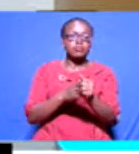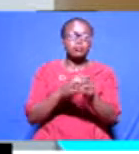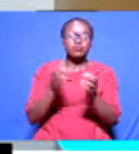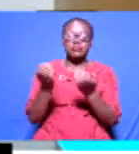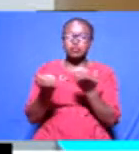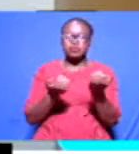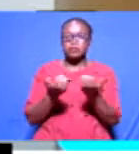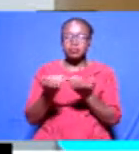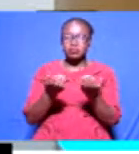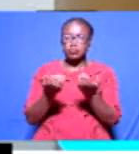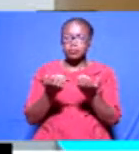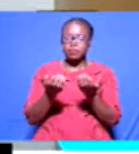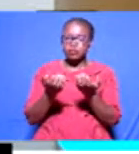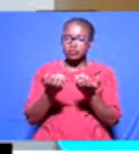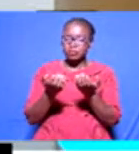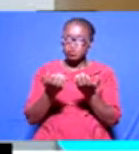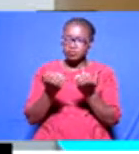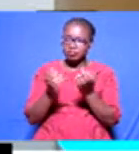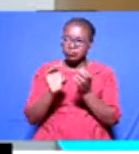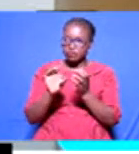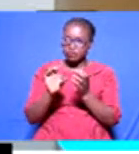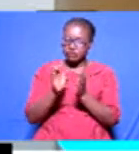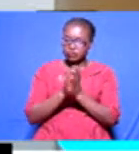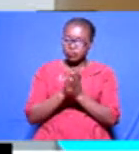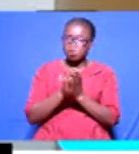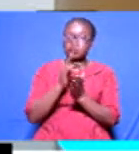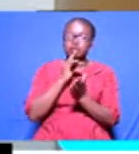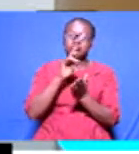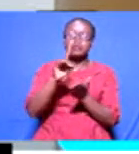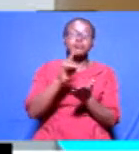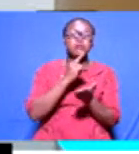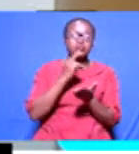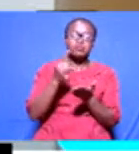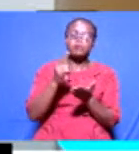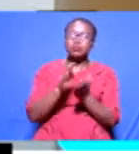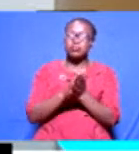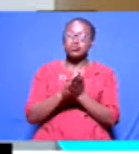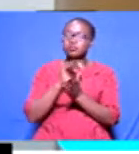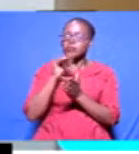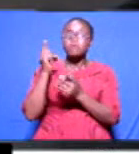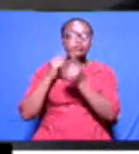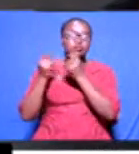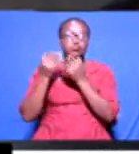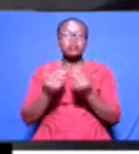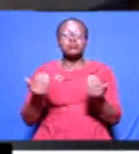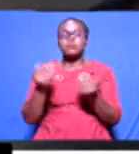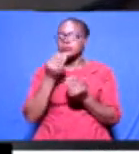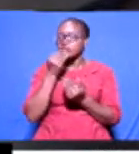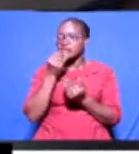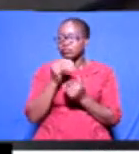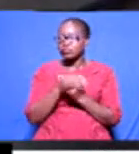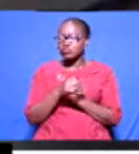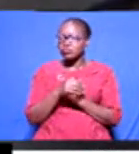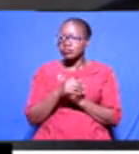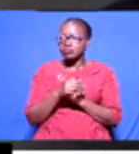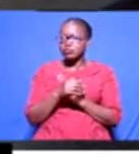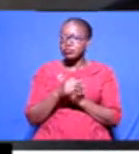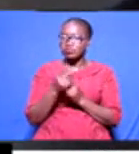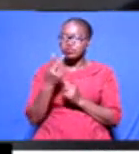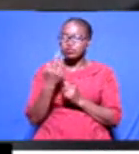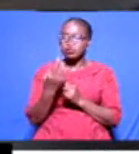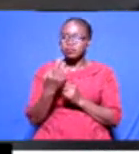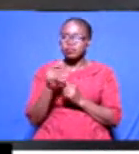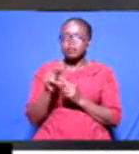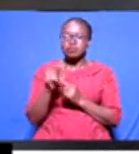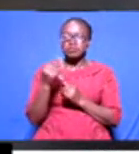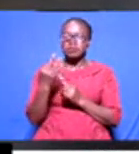with shoppers increasingly ordering for non-traditional items. There are 23.35